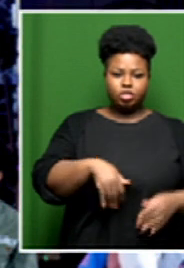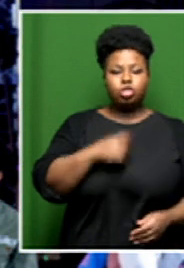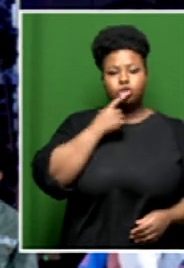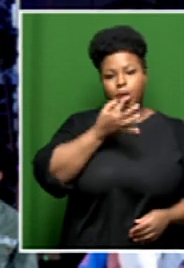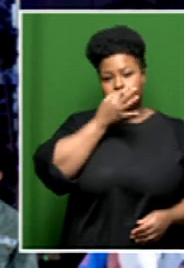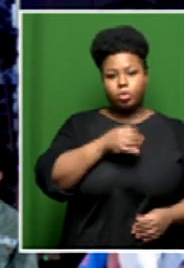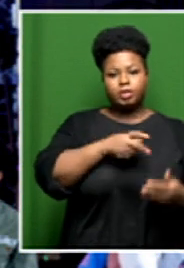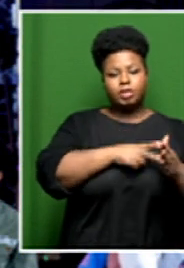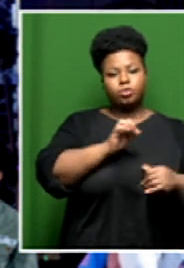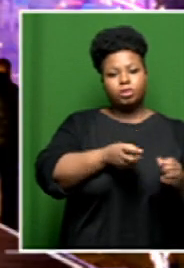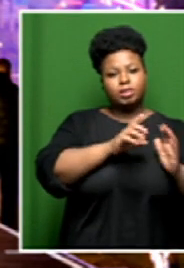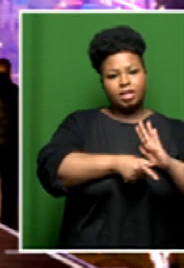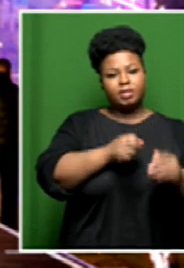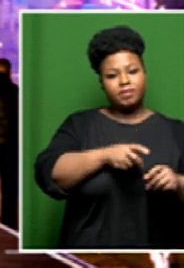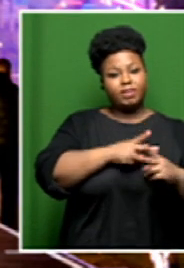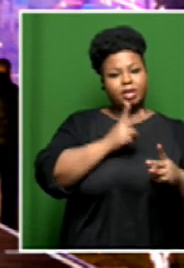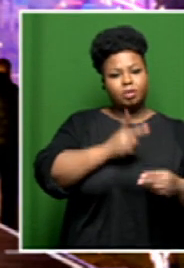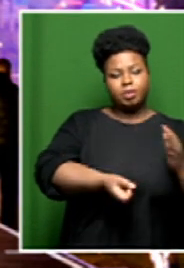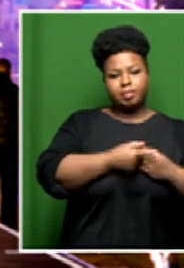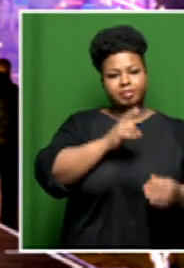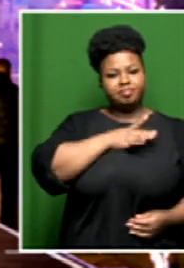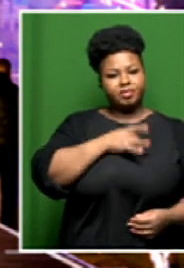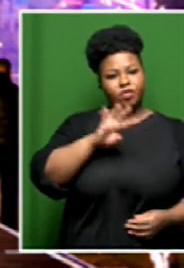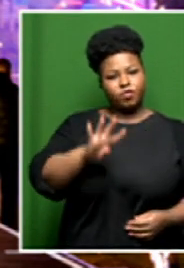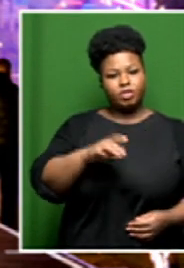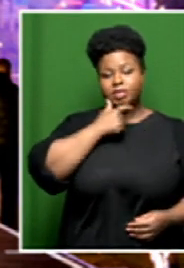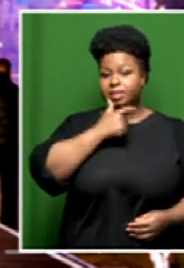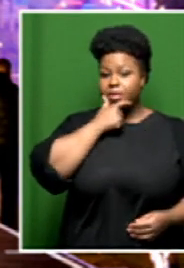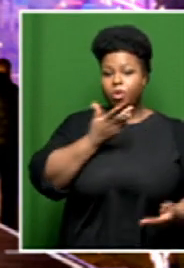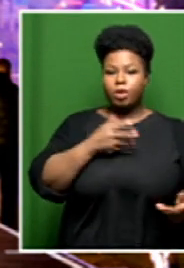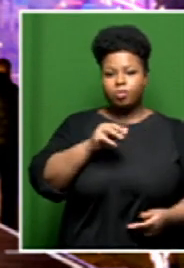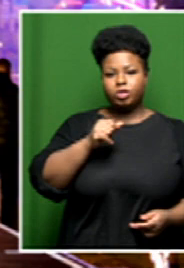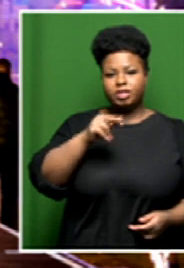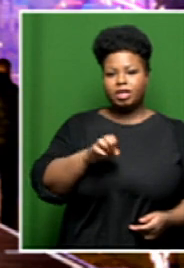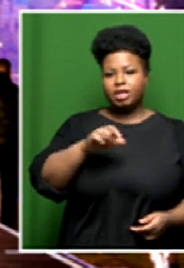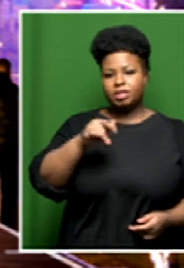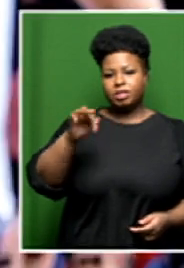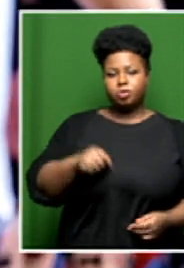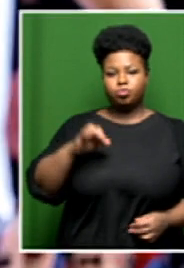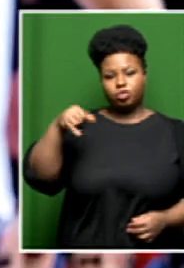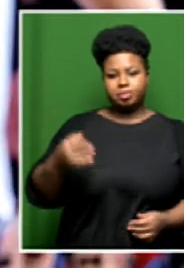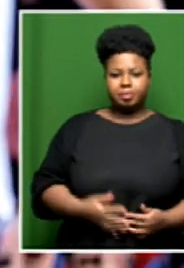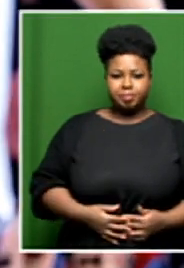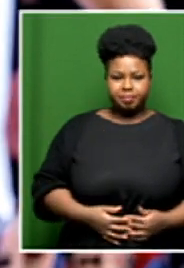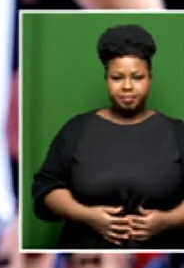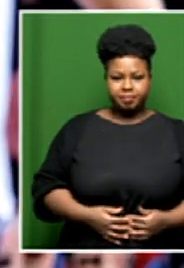Bull Dance Your Style World Final stage on Saturday, the 4th of December at Monte Cassino in Johannesburg.